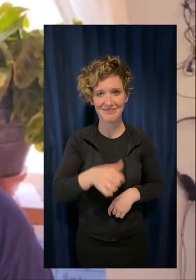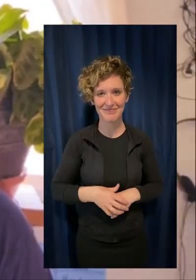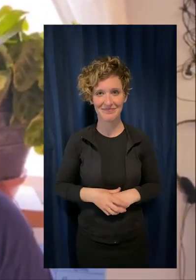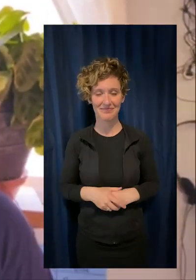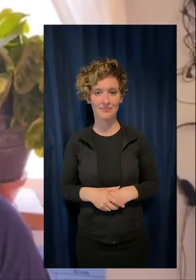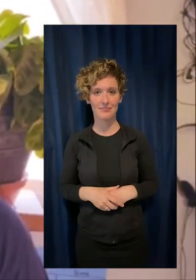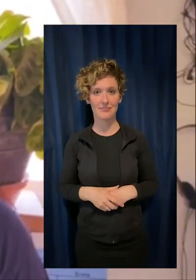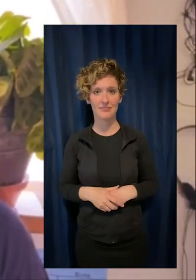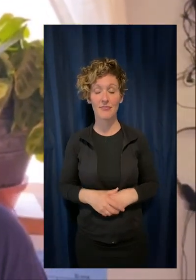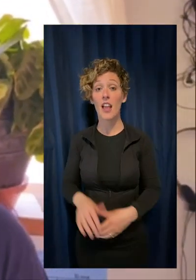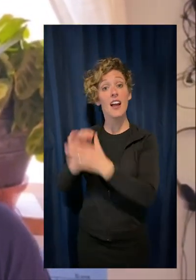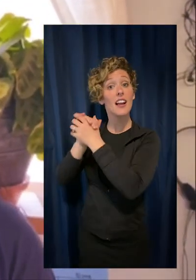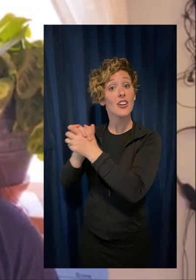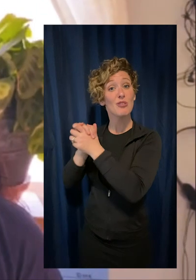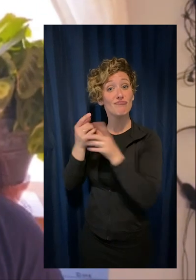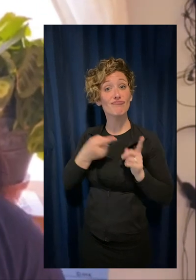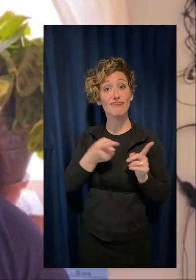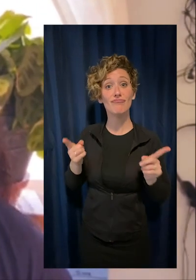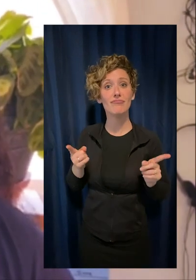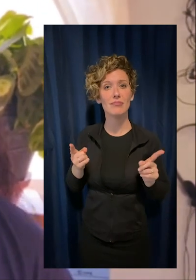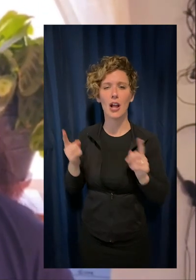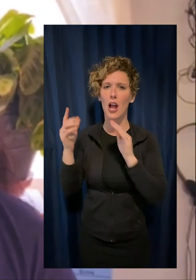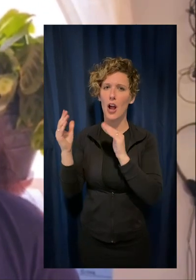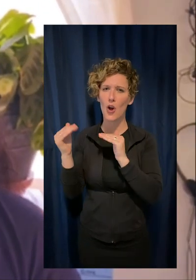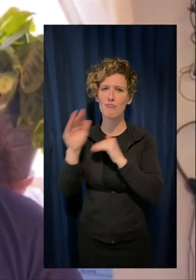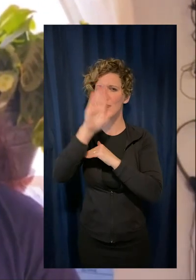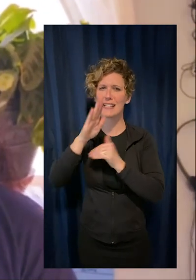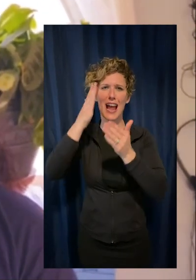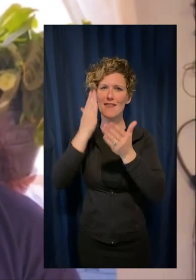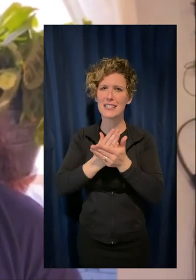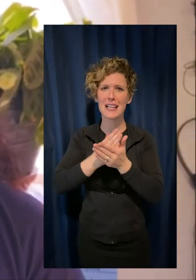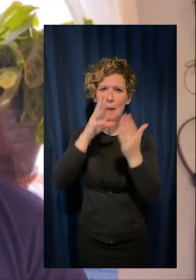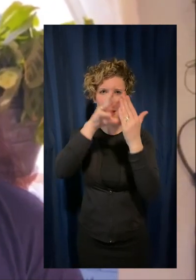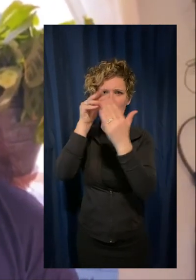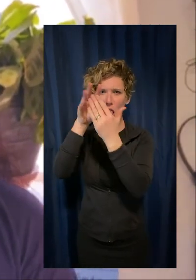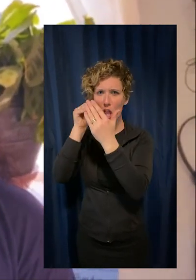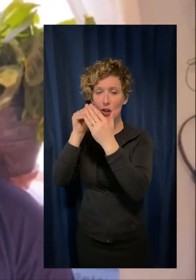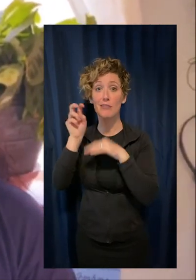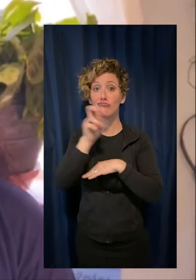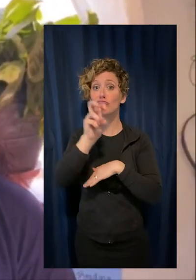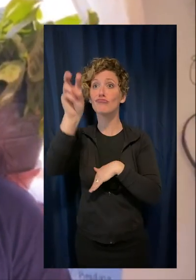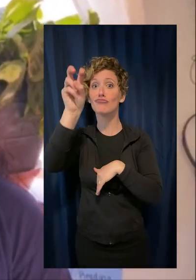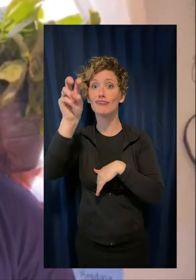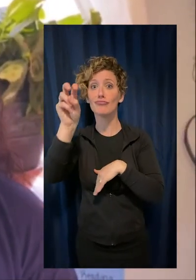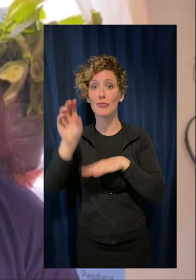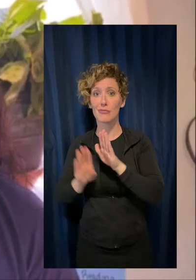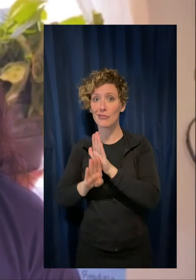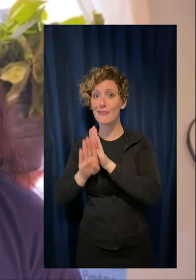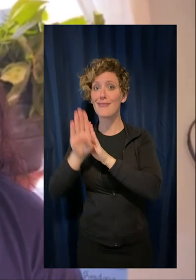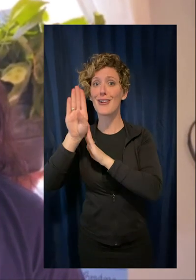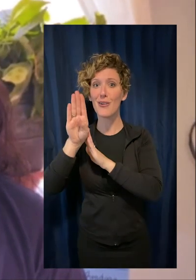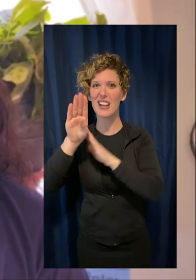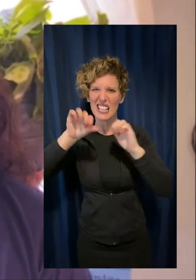Congratulations to all of you. I hope you never stop learning, exploring, growing, and challenging yourselves to be the